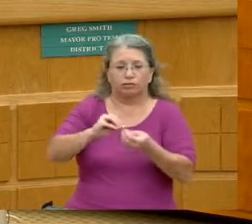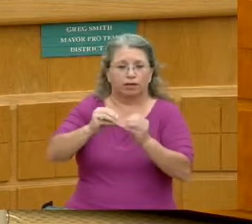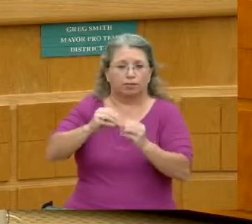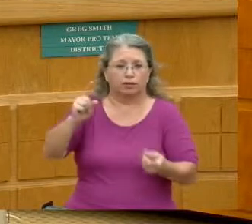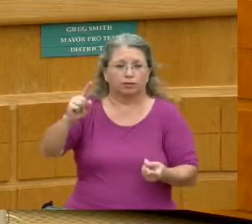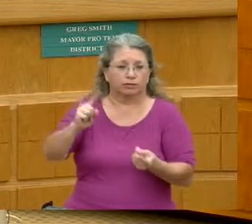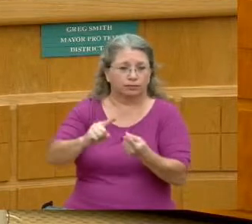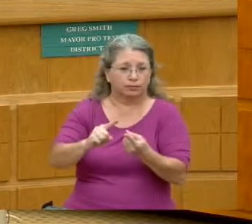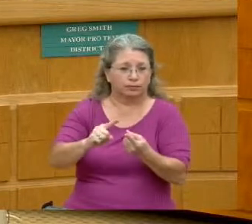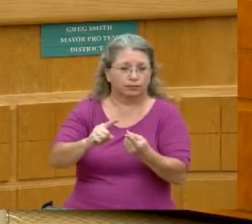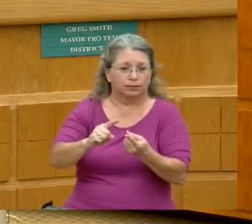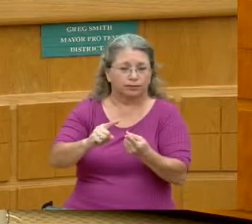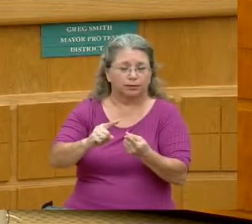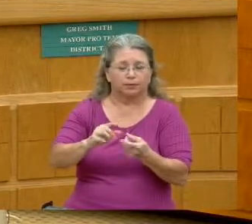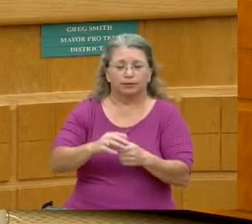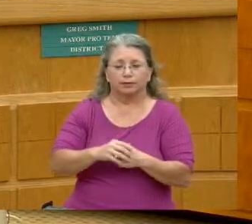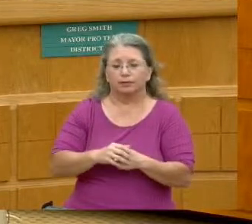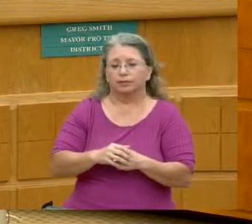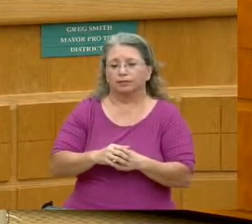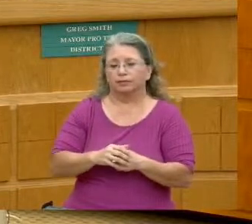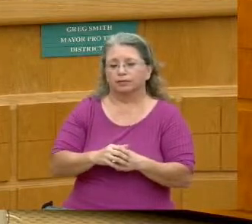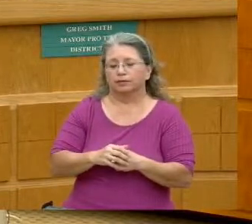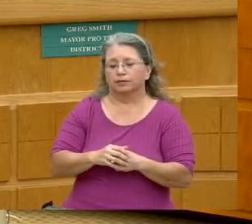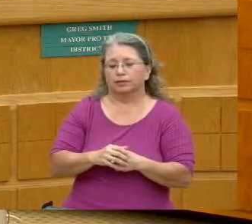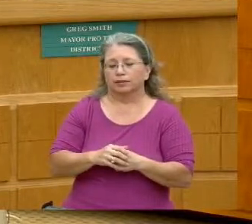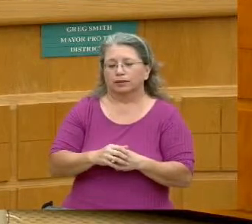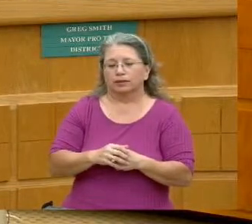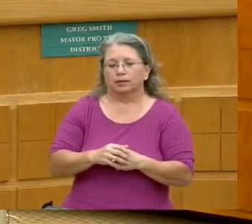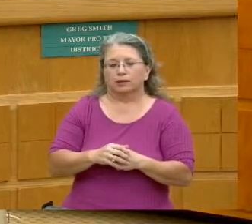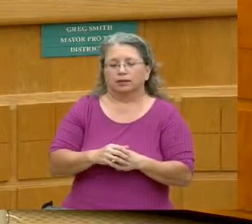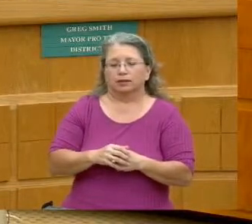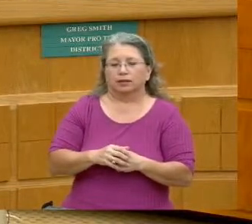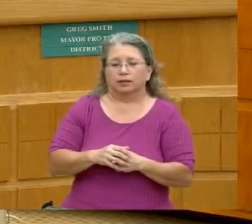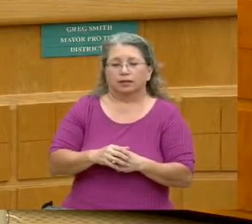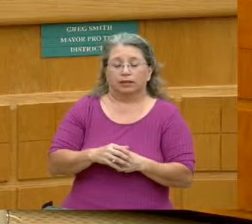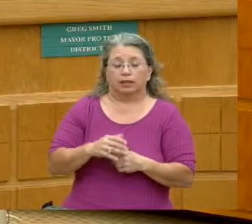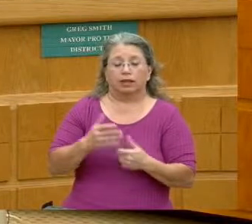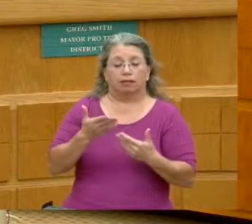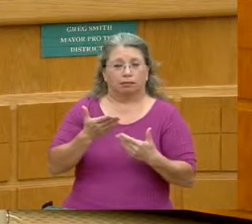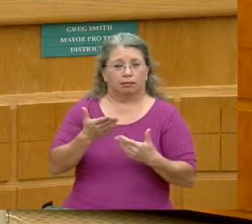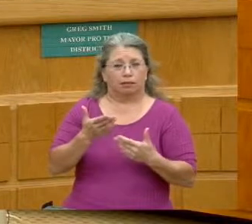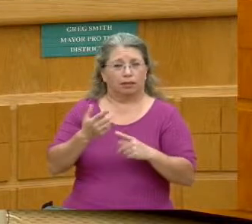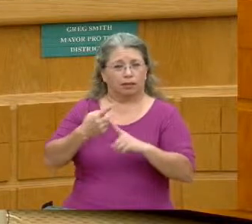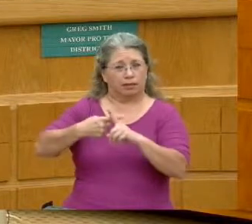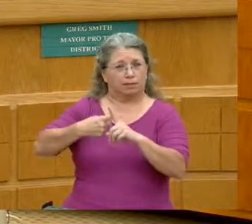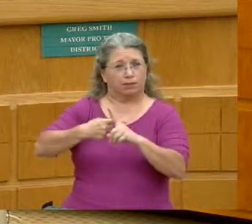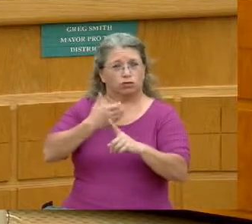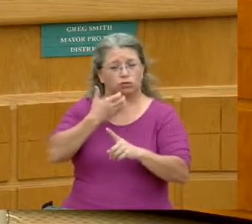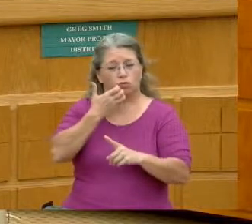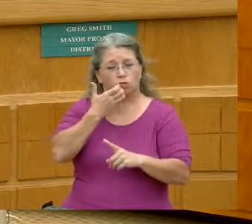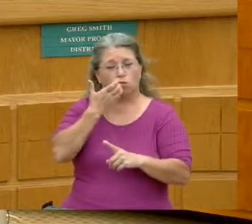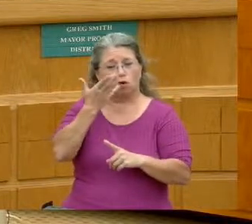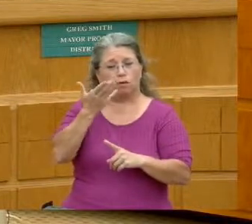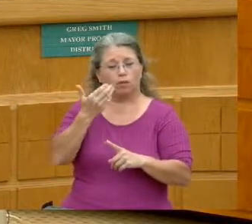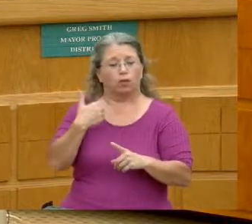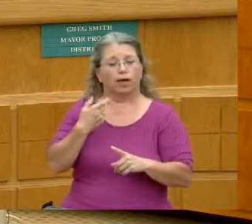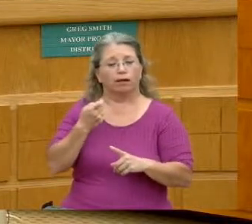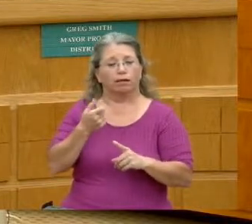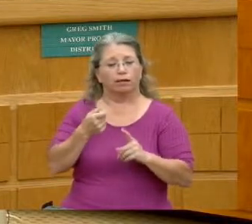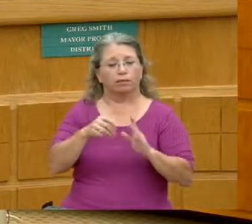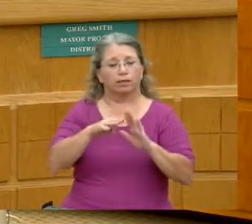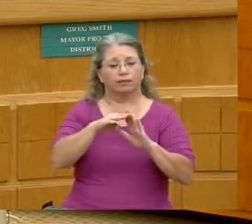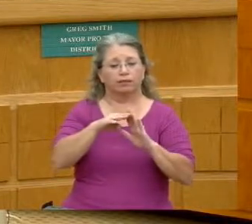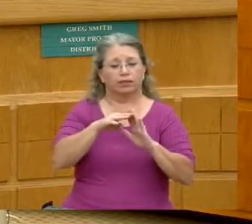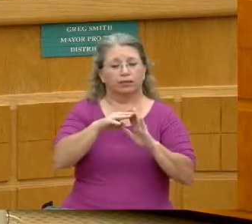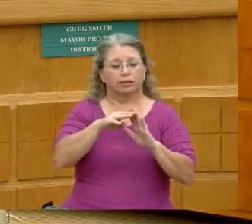like 40%. Now, if as we warmed up, we had a little bit of a decrease in the transmission rate, as we were opening